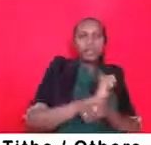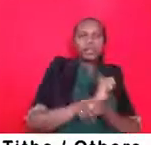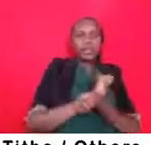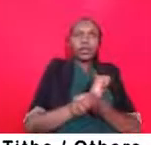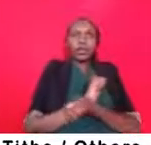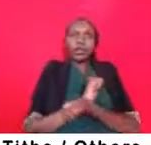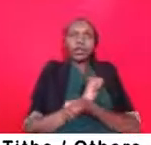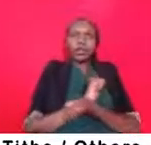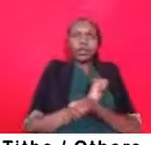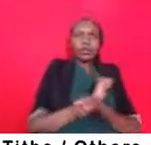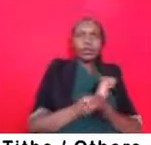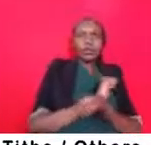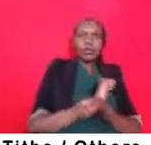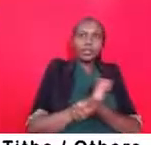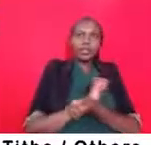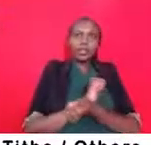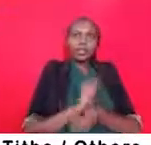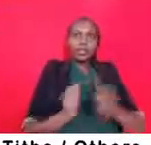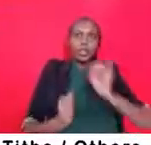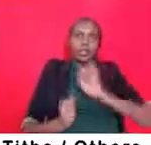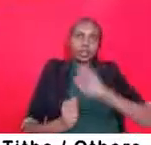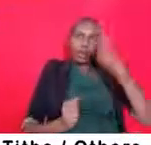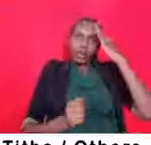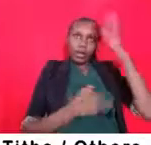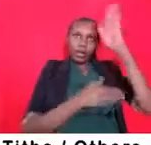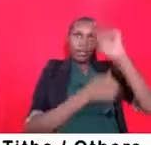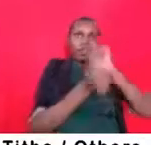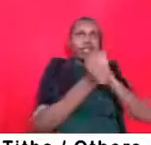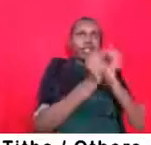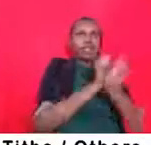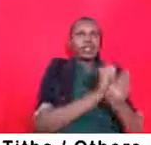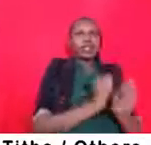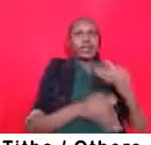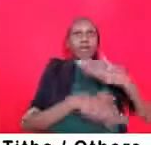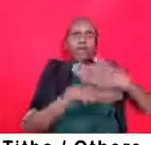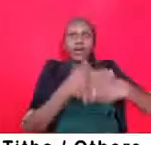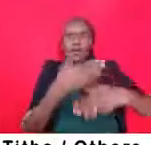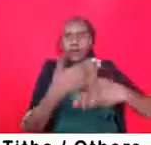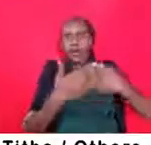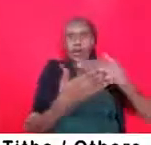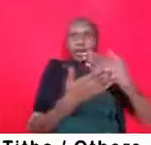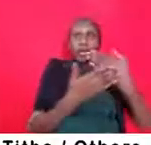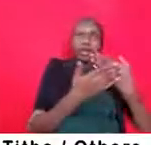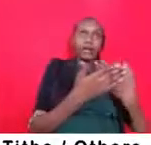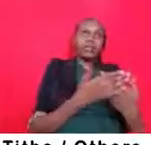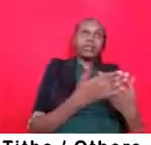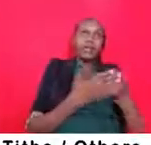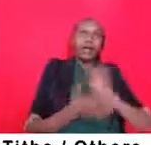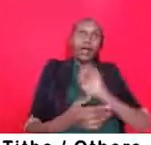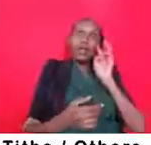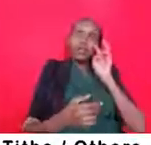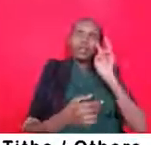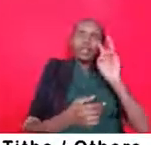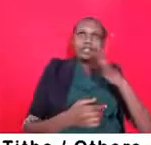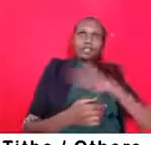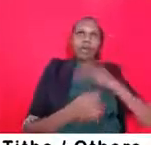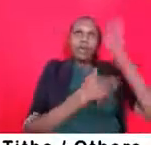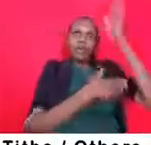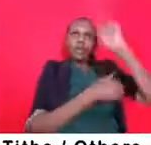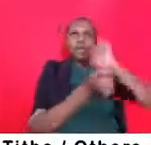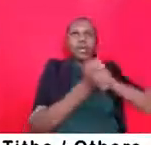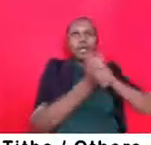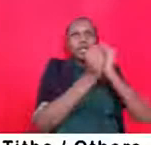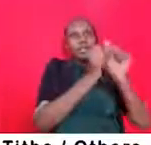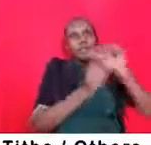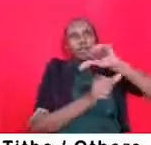it around. I know my God will turn it around. I have seen my